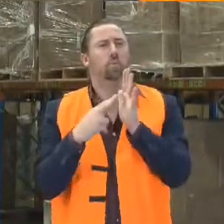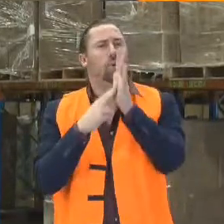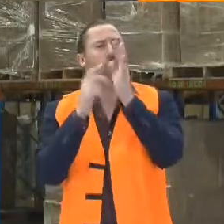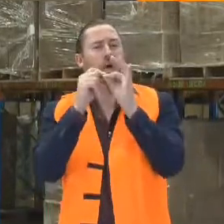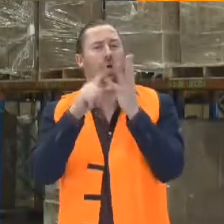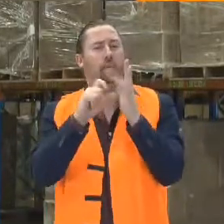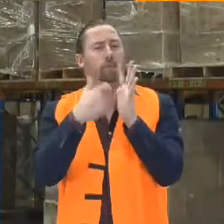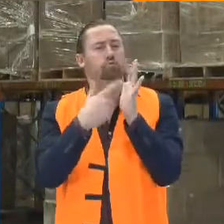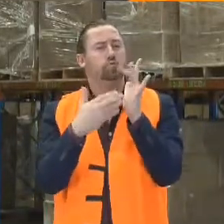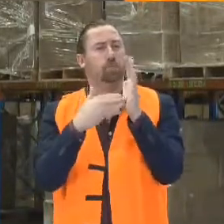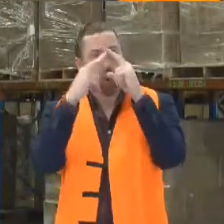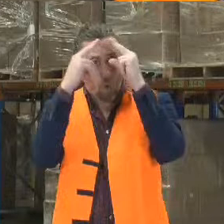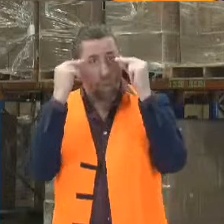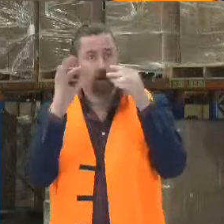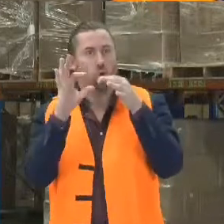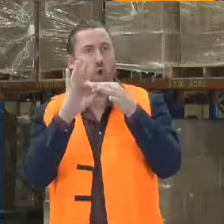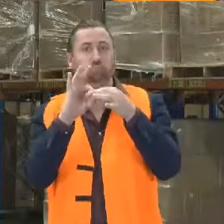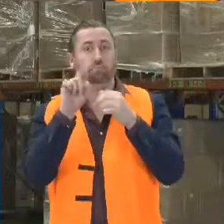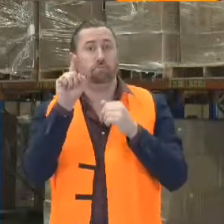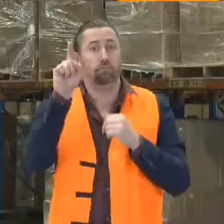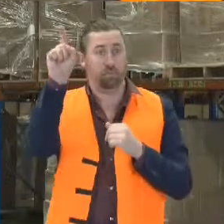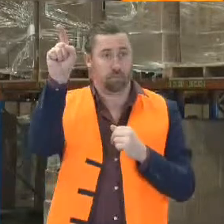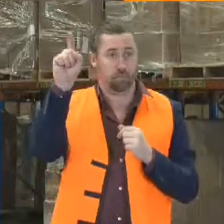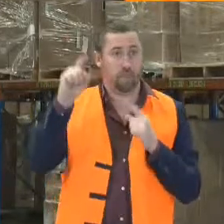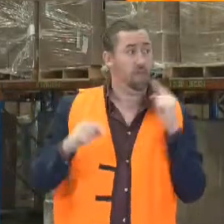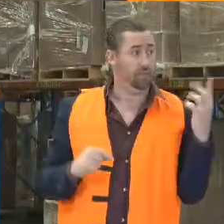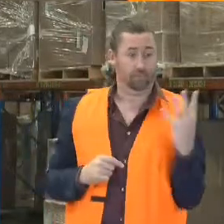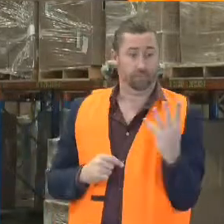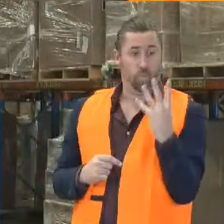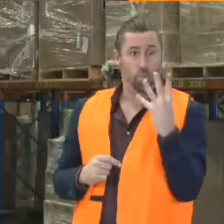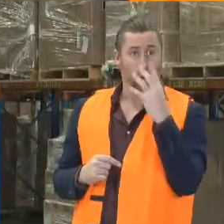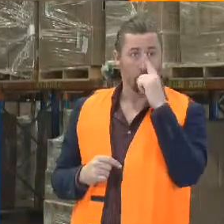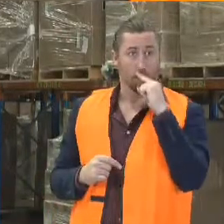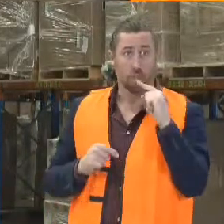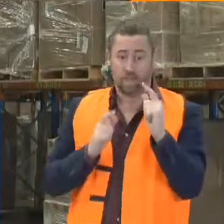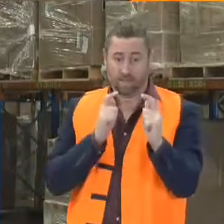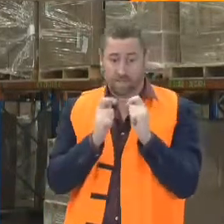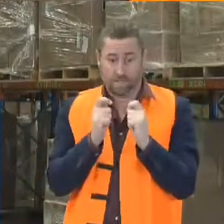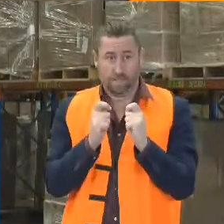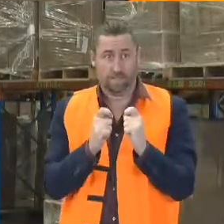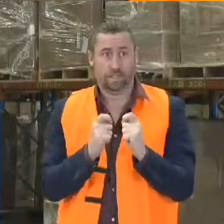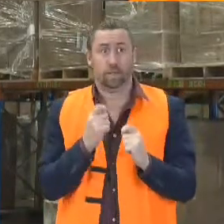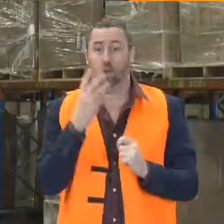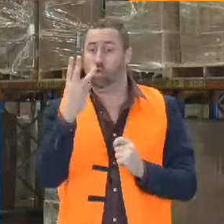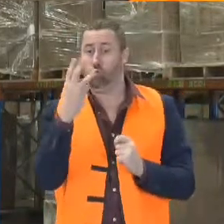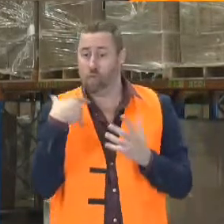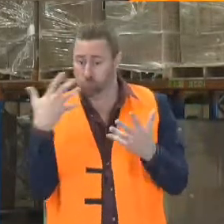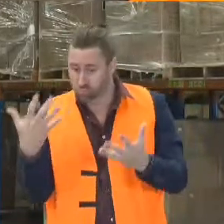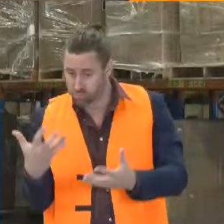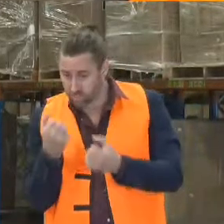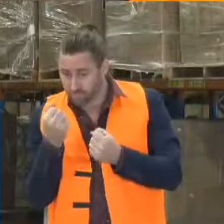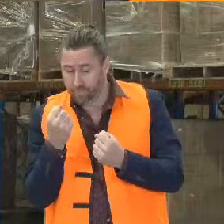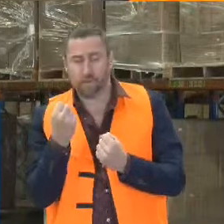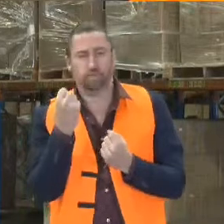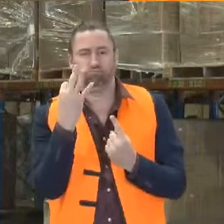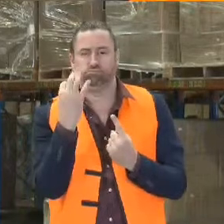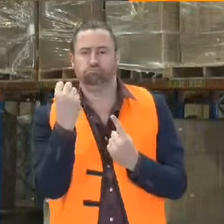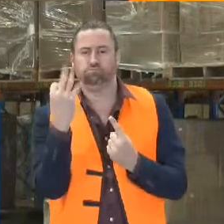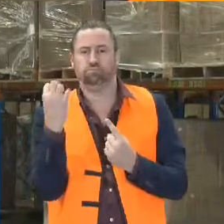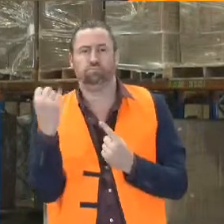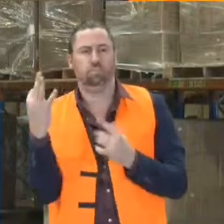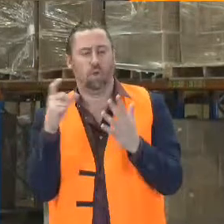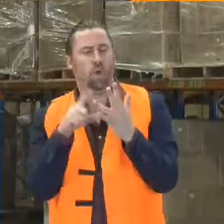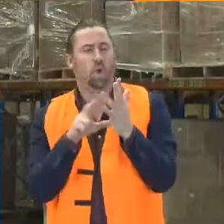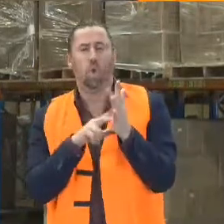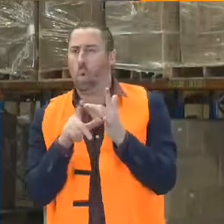Yes, so the 4 individuals were tested in that nursing home. 3 results have come back and they're all negative. We're